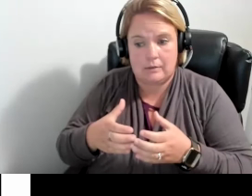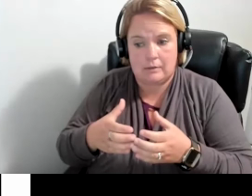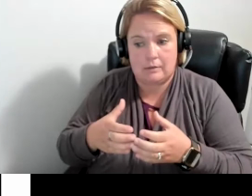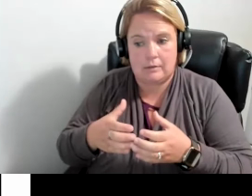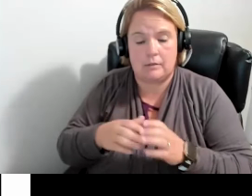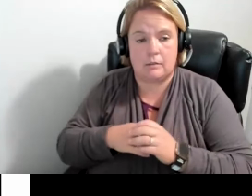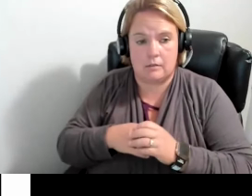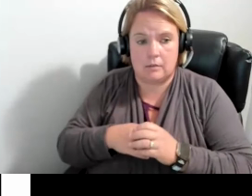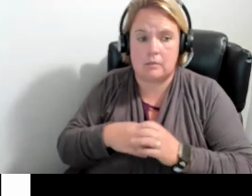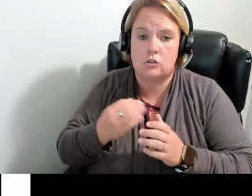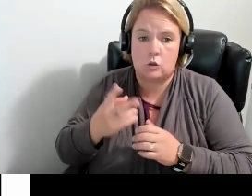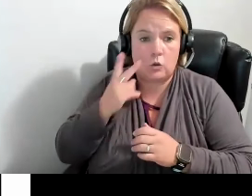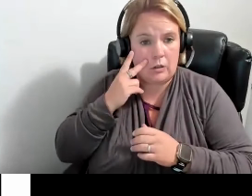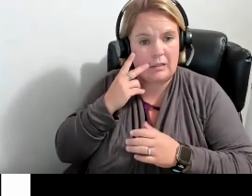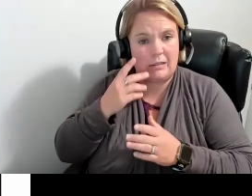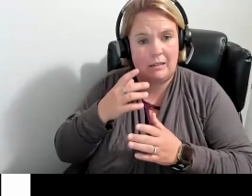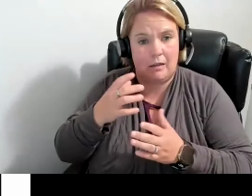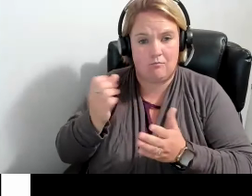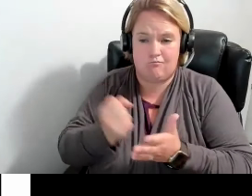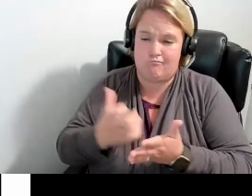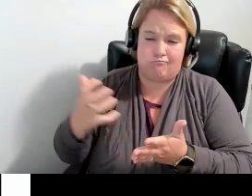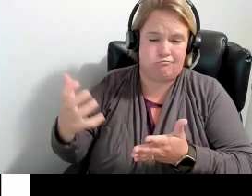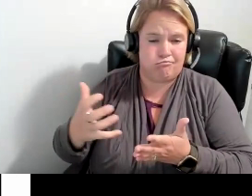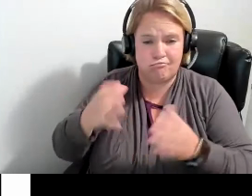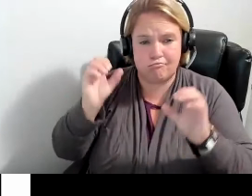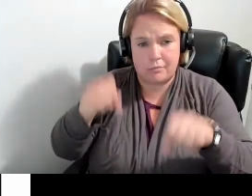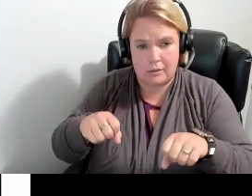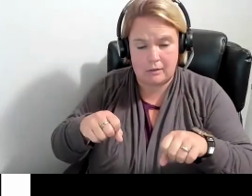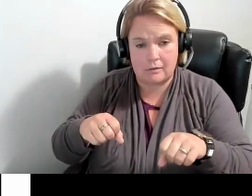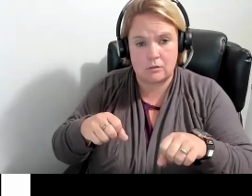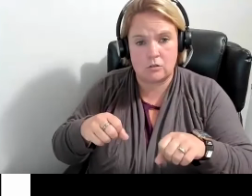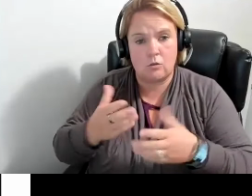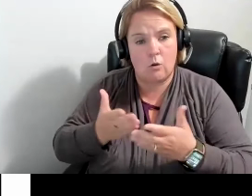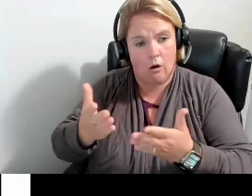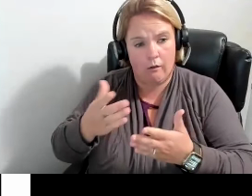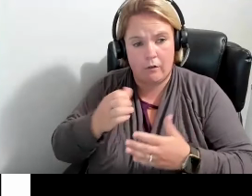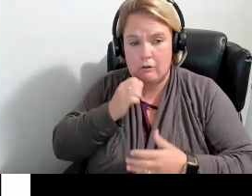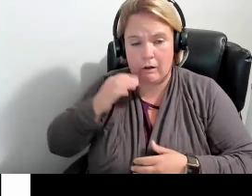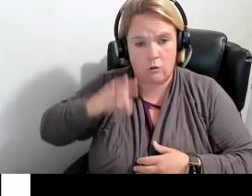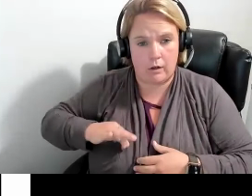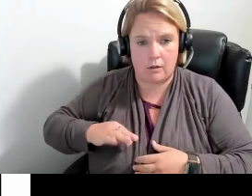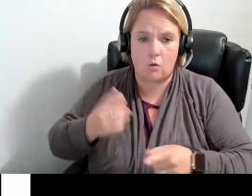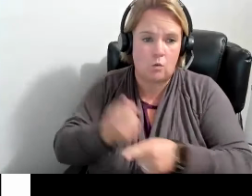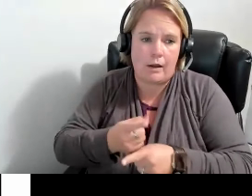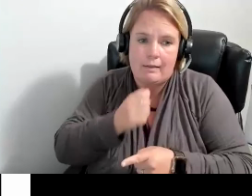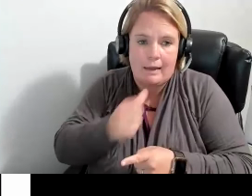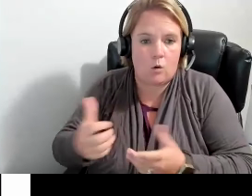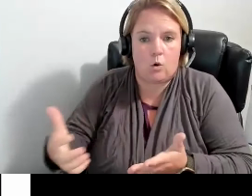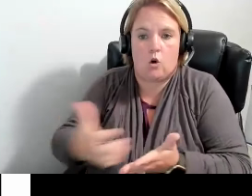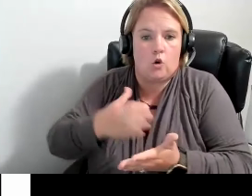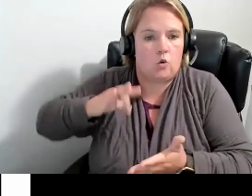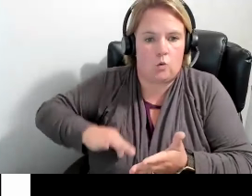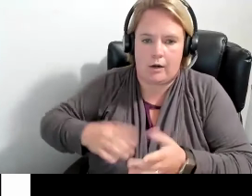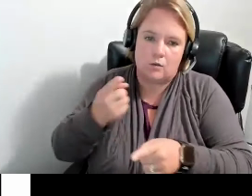them. So being able to offer these classes non-credit for them, yeah, they don't earn units for them, but